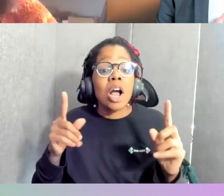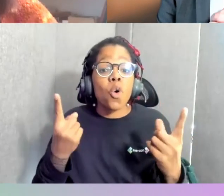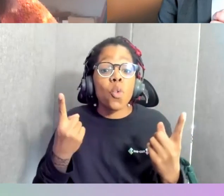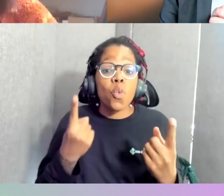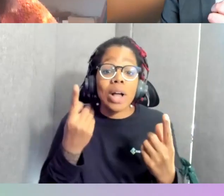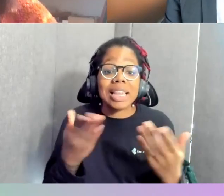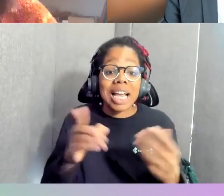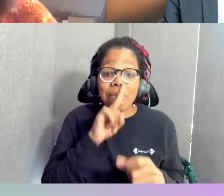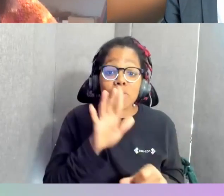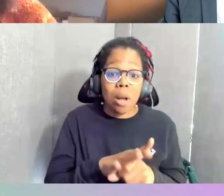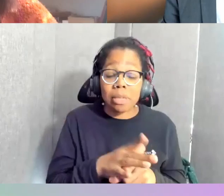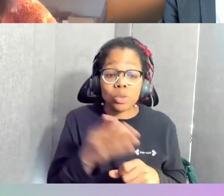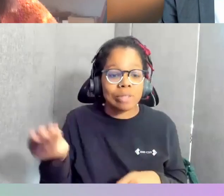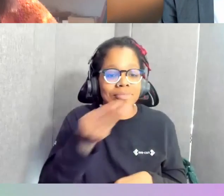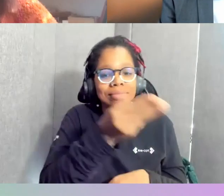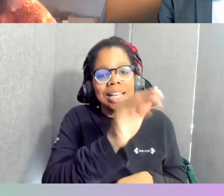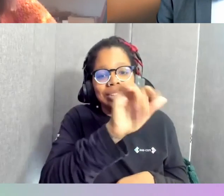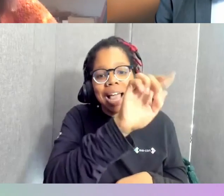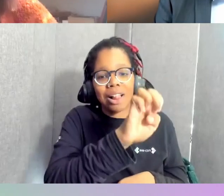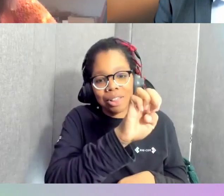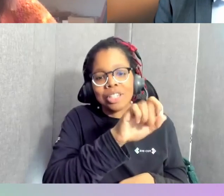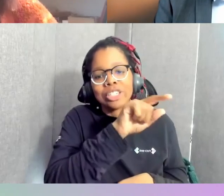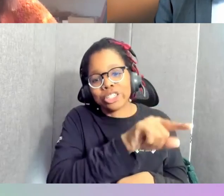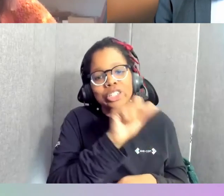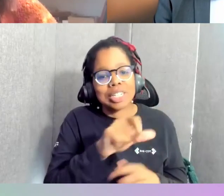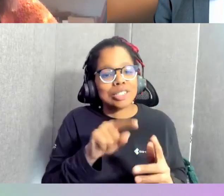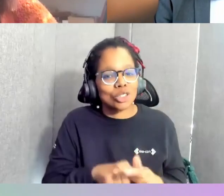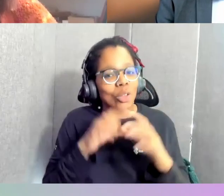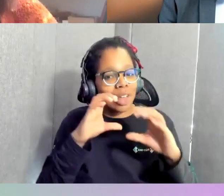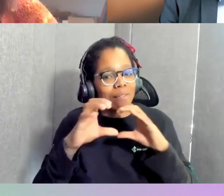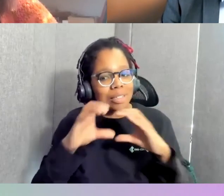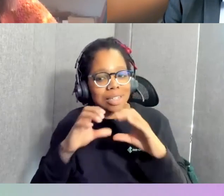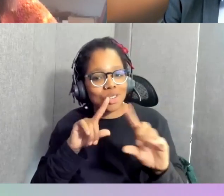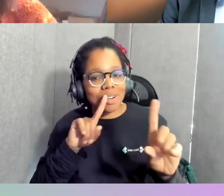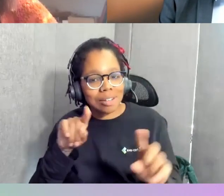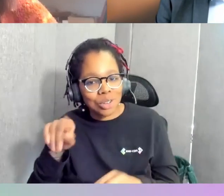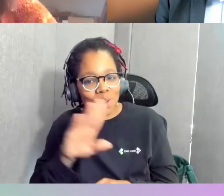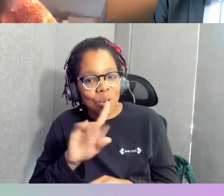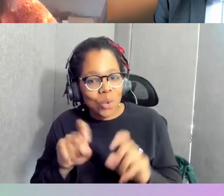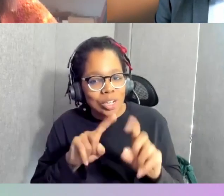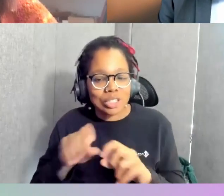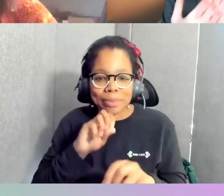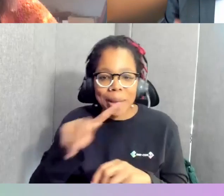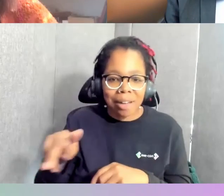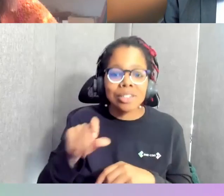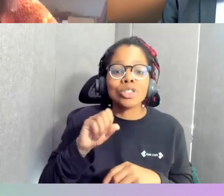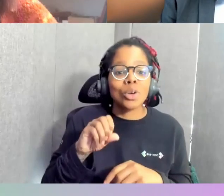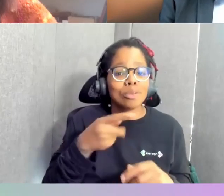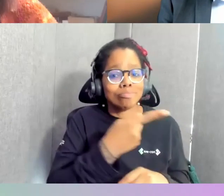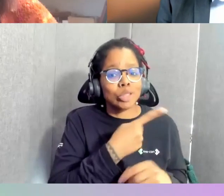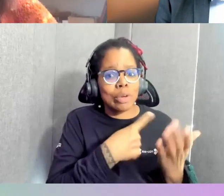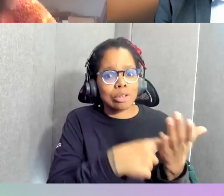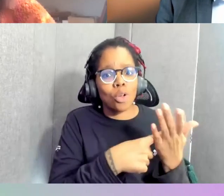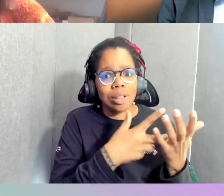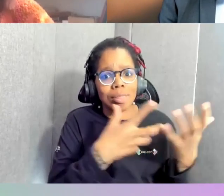to do is pass those questions on to Elle, so Great. Elle can start that conversation and answer those questions back, because her and I talked a